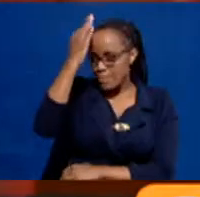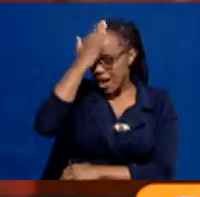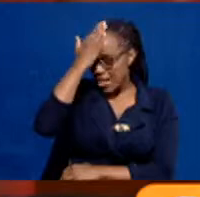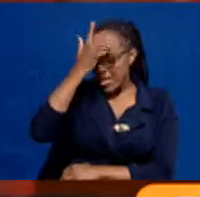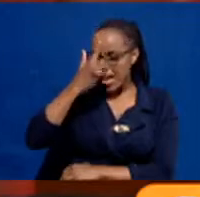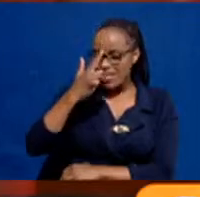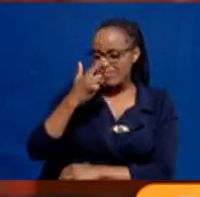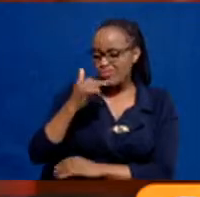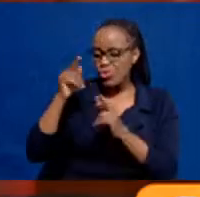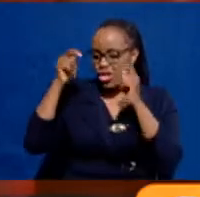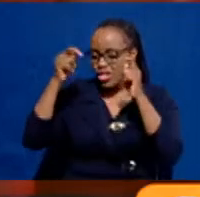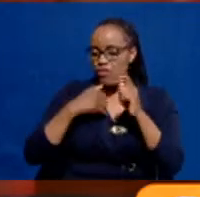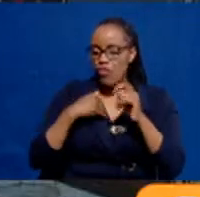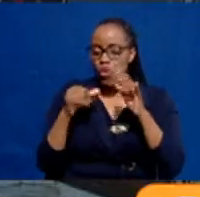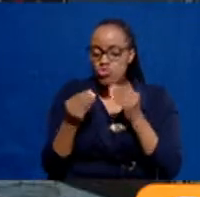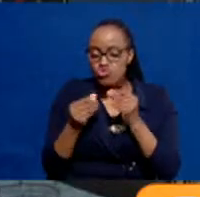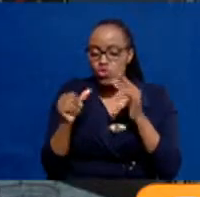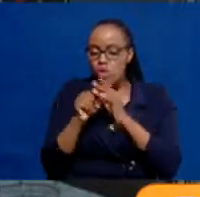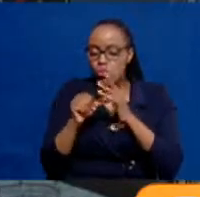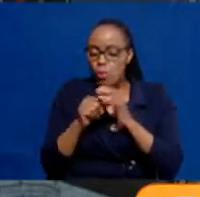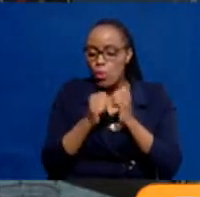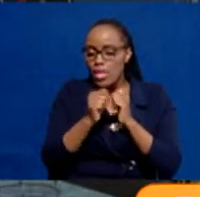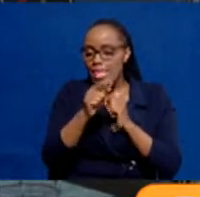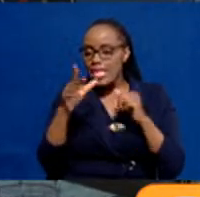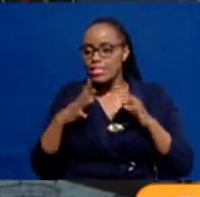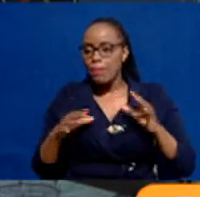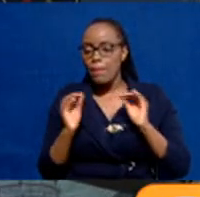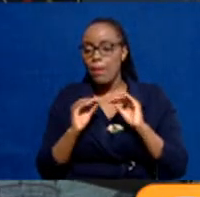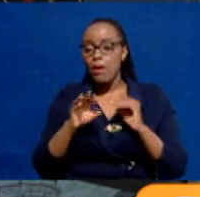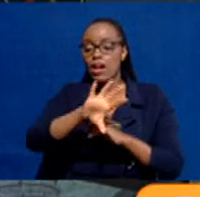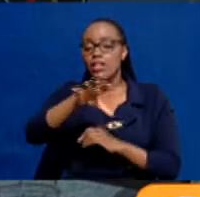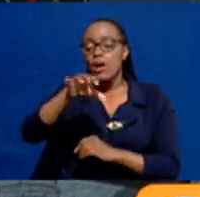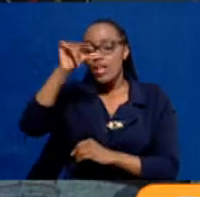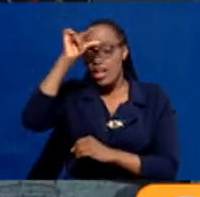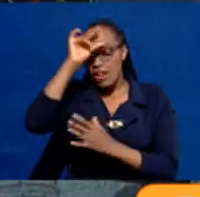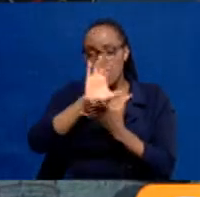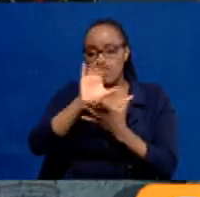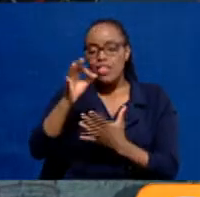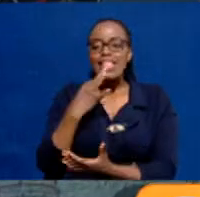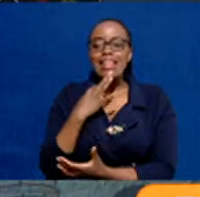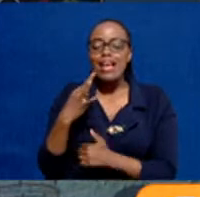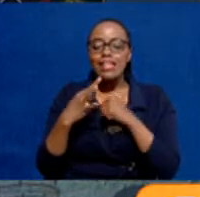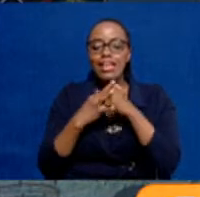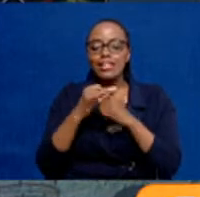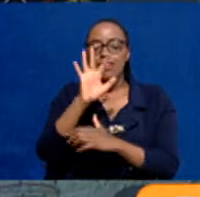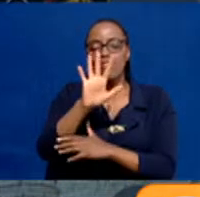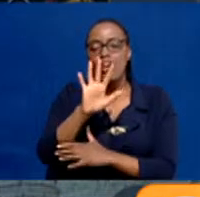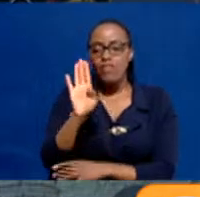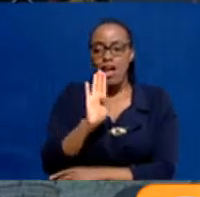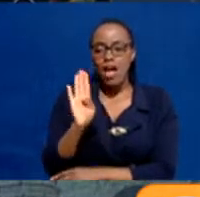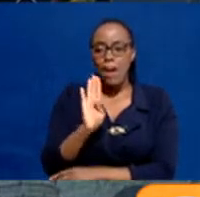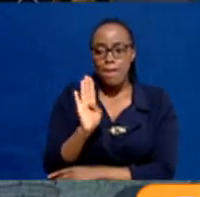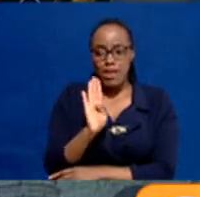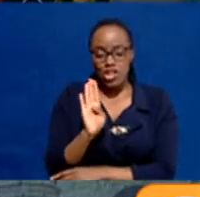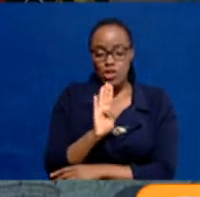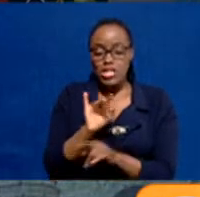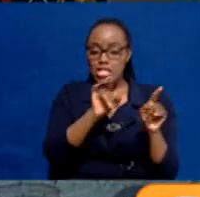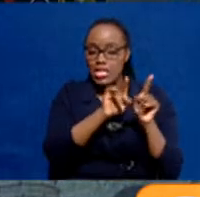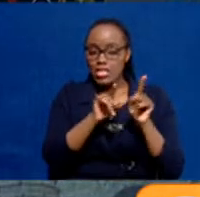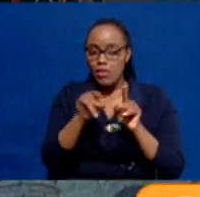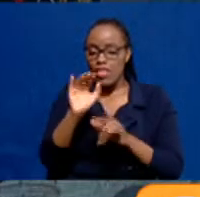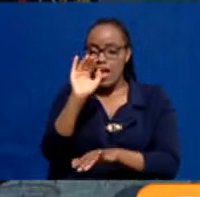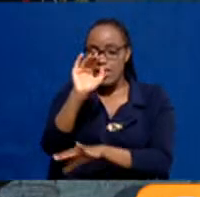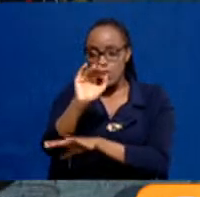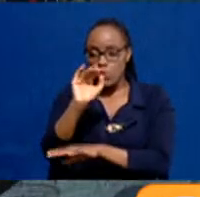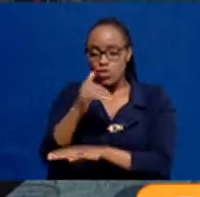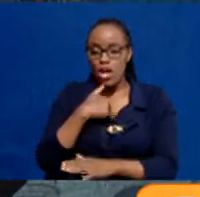not dealing with the problems of the people. County governments have been allocated 385 billion shillings despite their calls